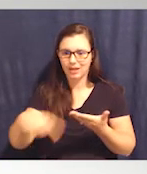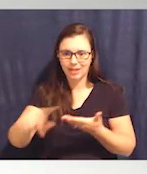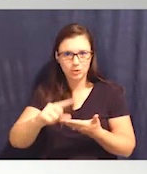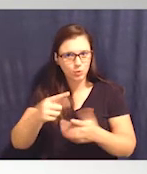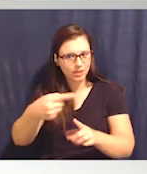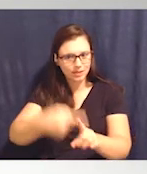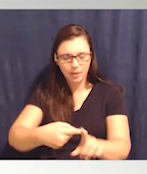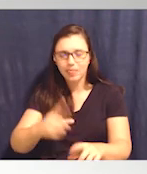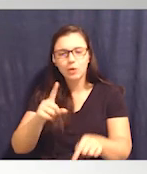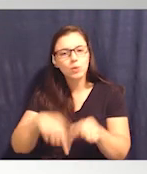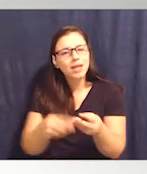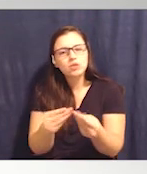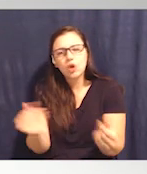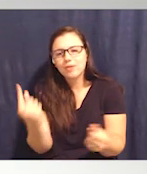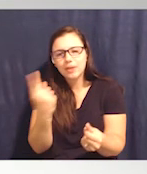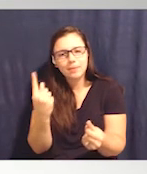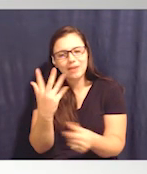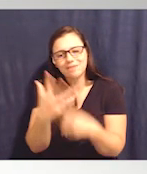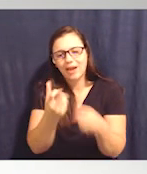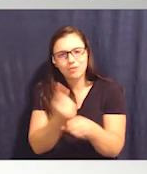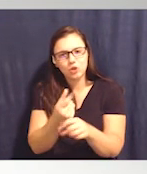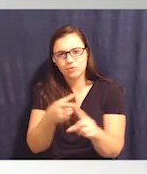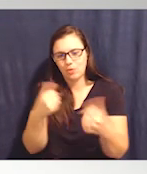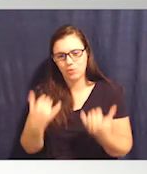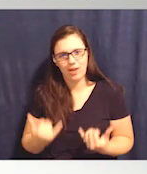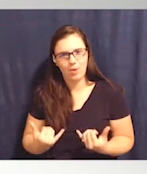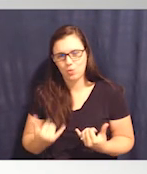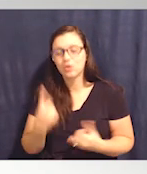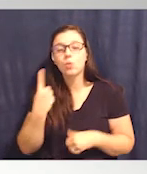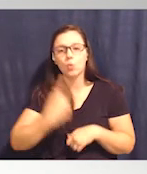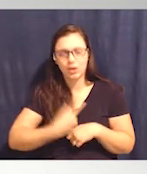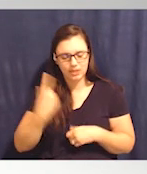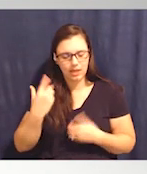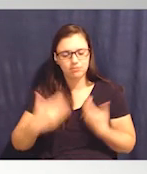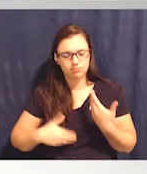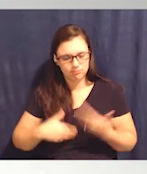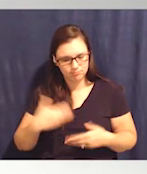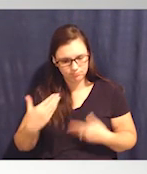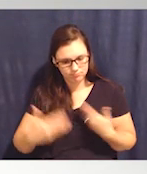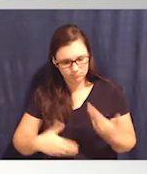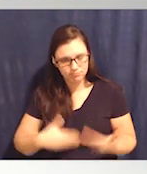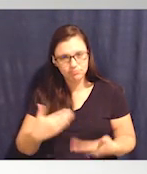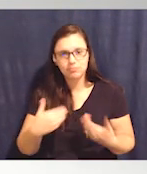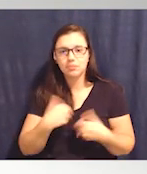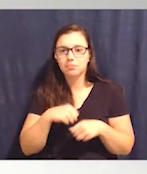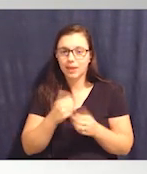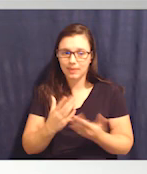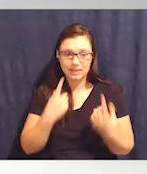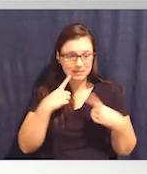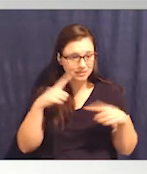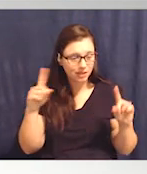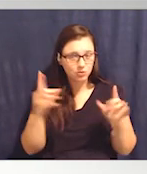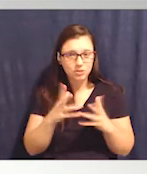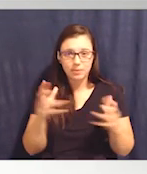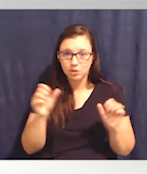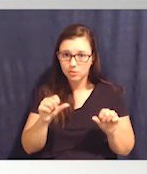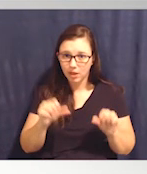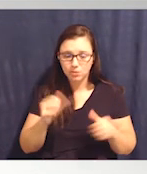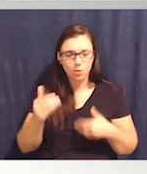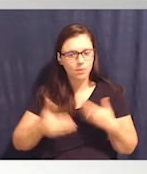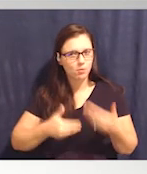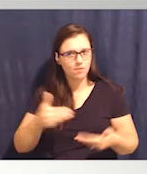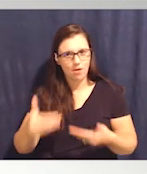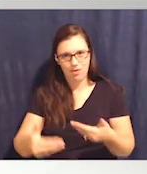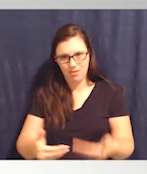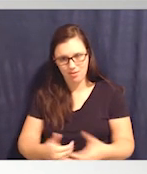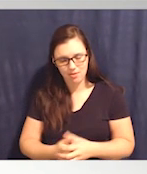now, right now. 1 day at a time. Make things successful as best you can and move on. I don't have this in there,